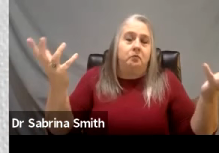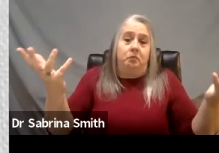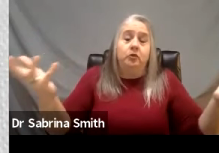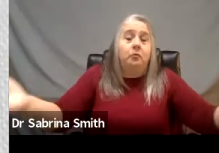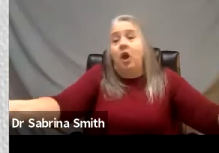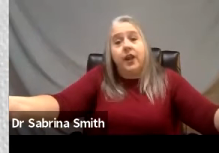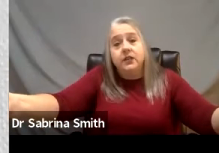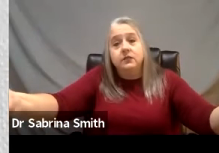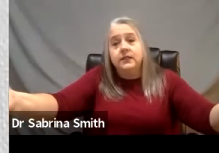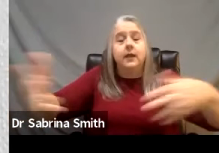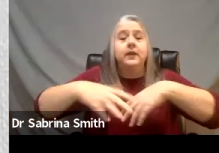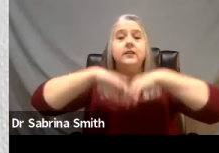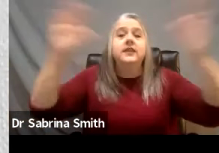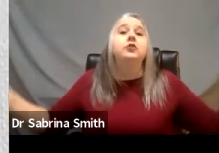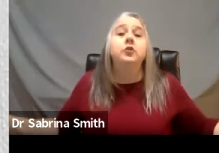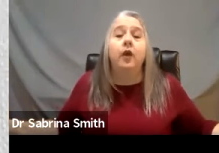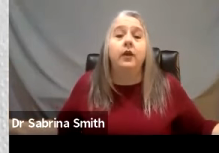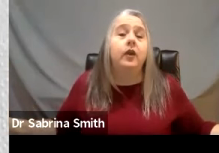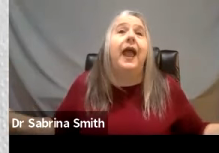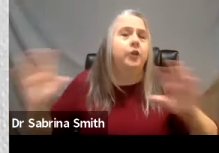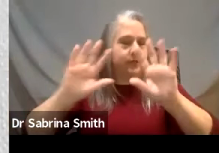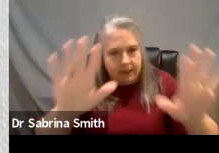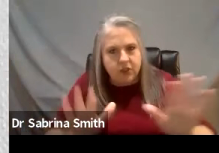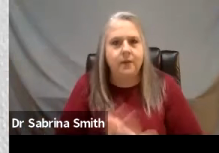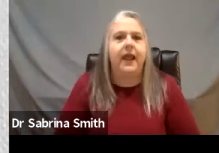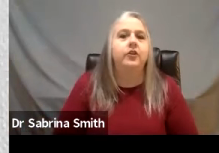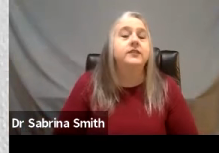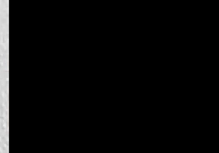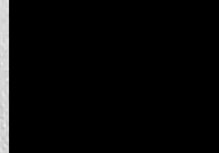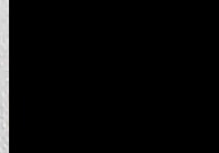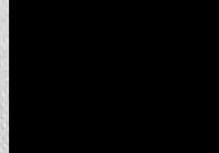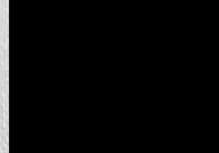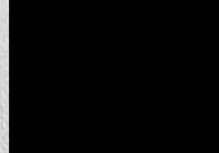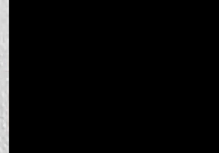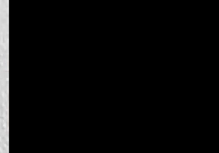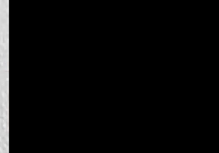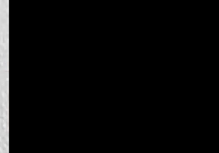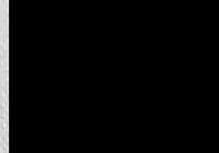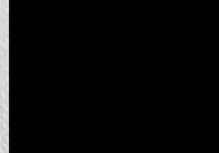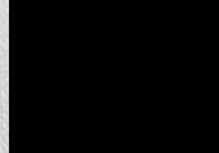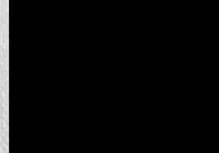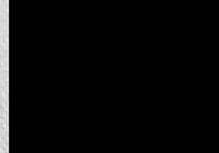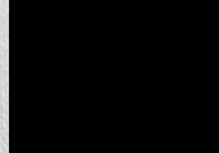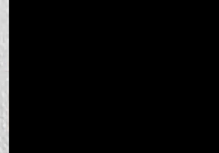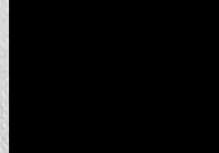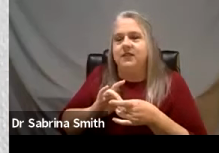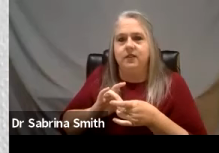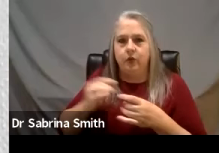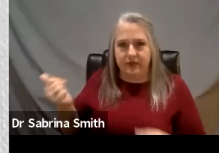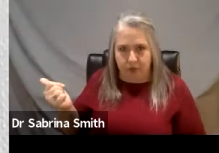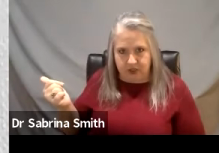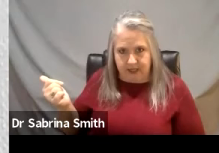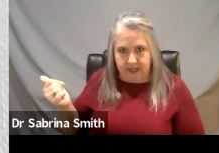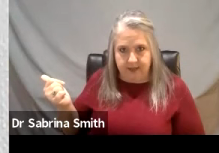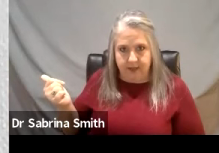do a beautiful product. Let's say you do accuracy. Let's talk about accuracy. Let's say you get everything accurate, but you don't have the essence of who